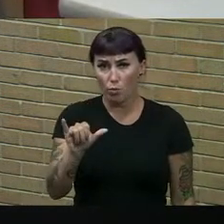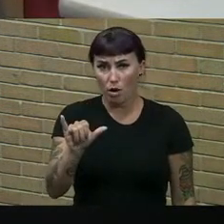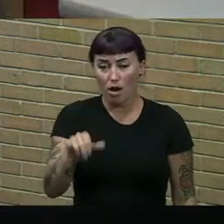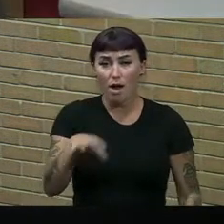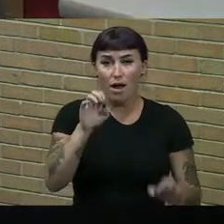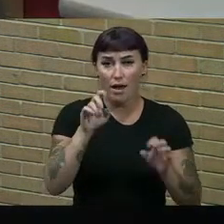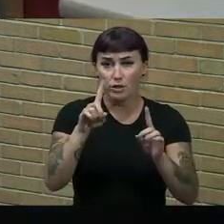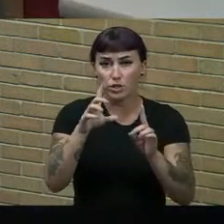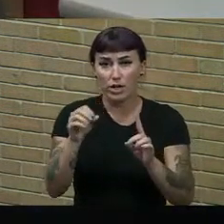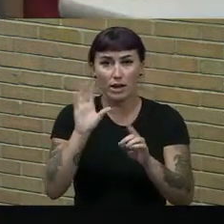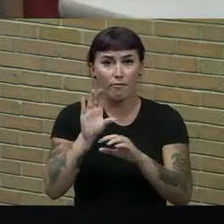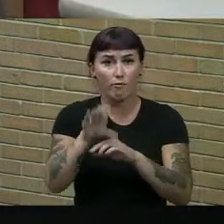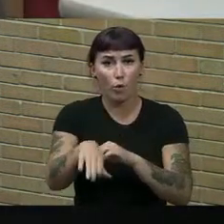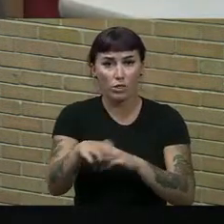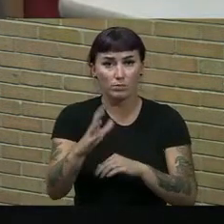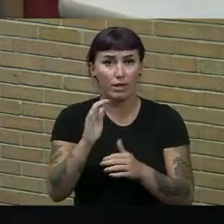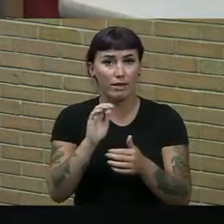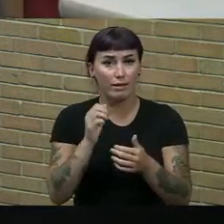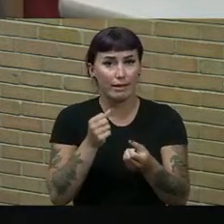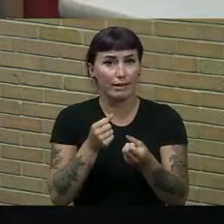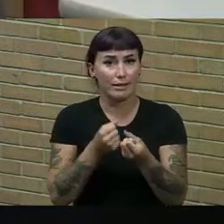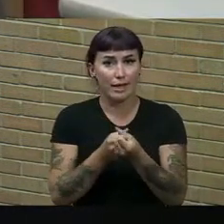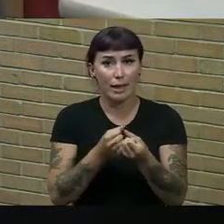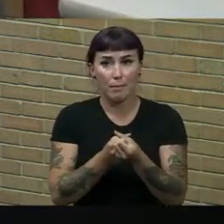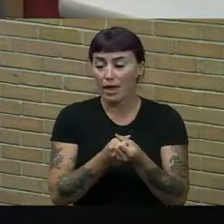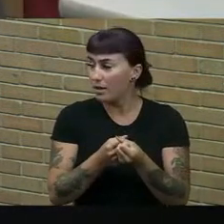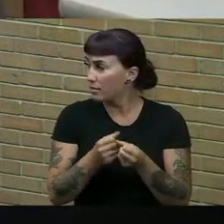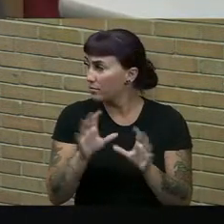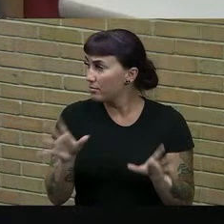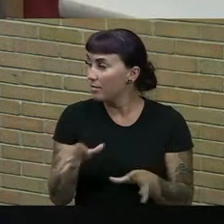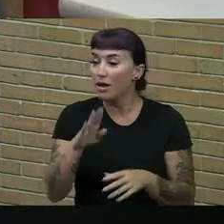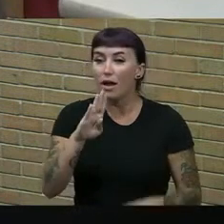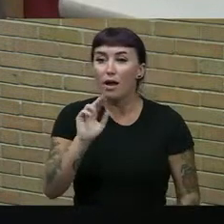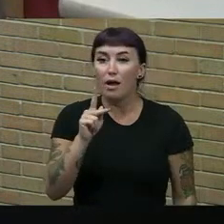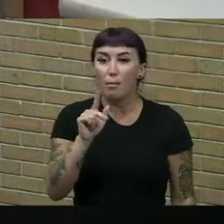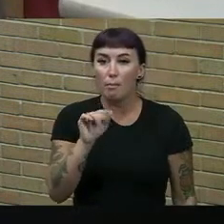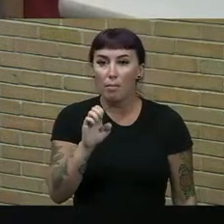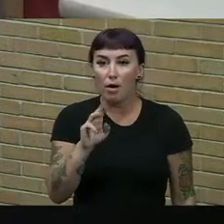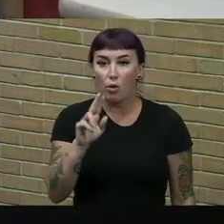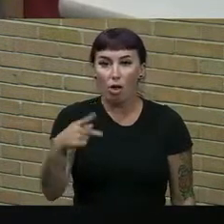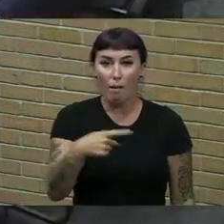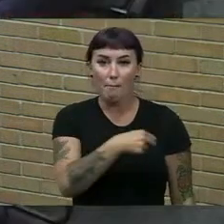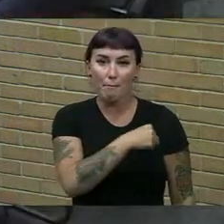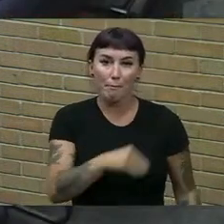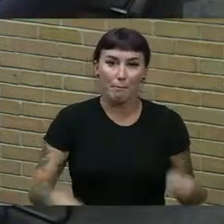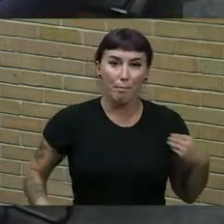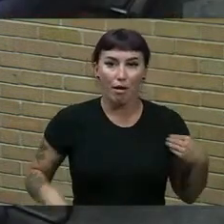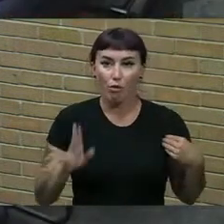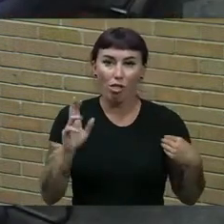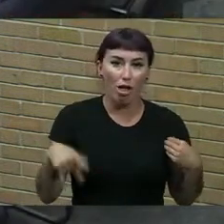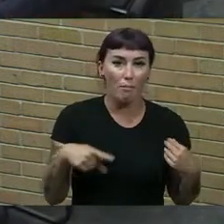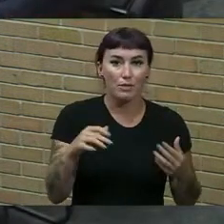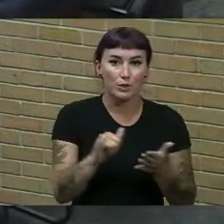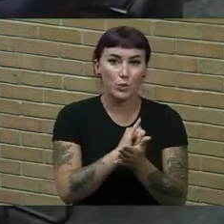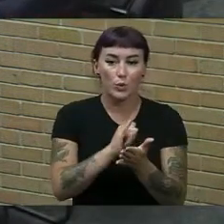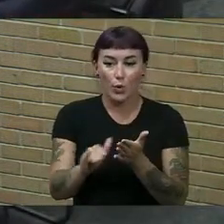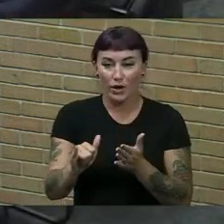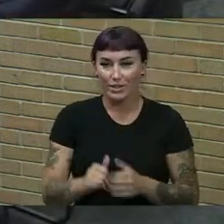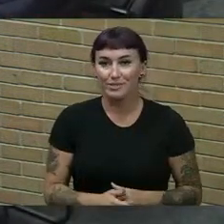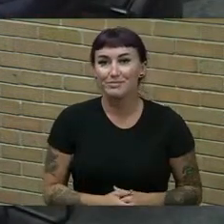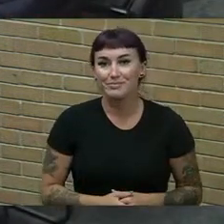and Enforcement Campaign was undertaken. Buckle Up New York. Buckle Up New York. You know, I had to look it up on Google and I couldn't find it.